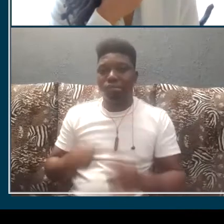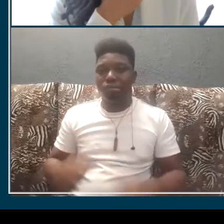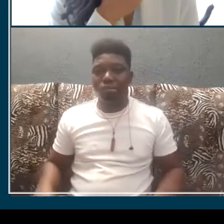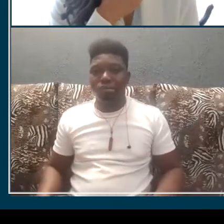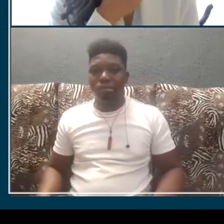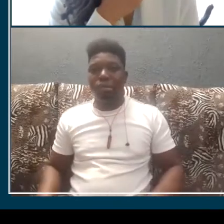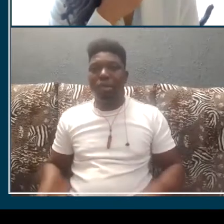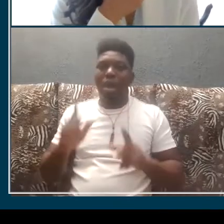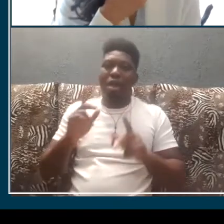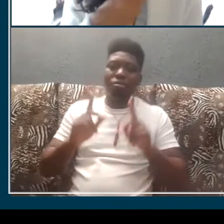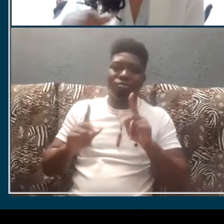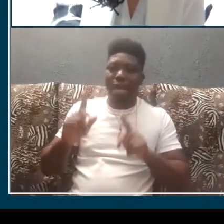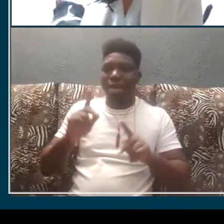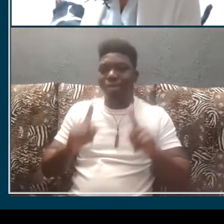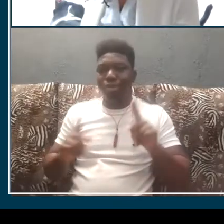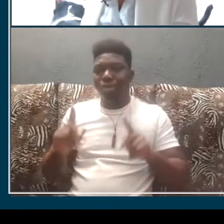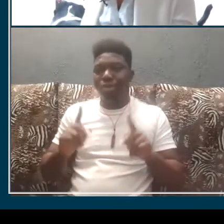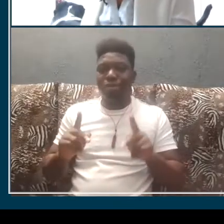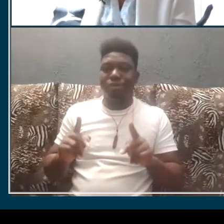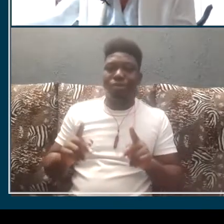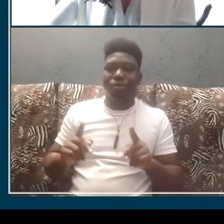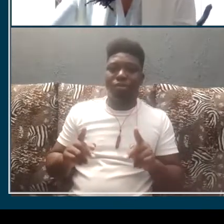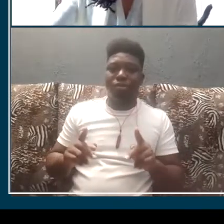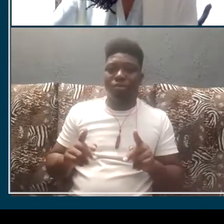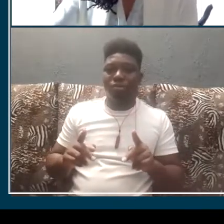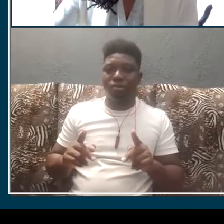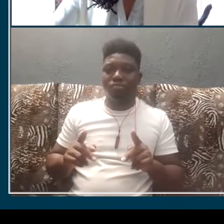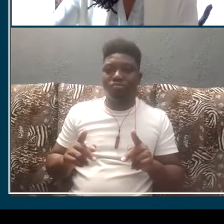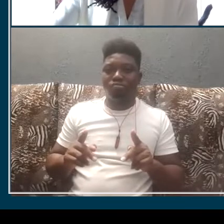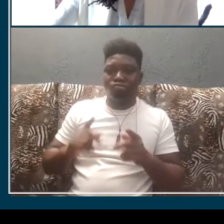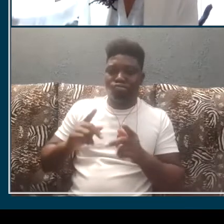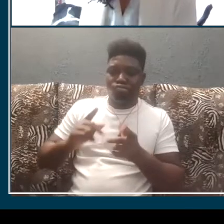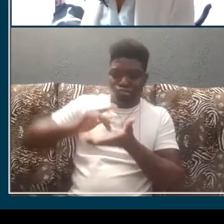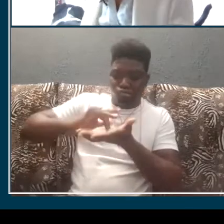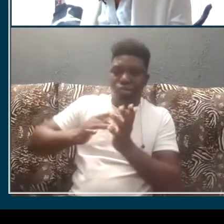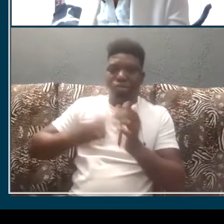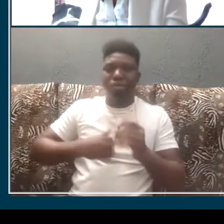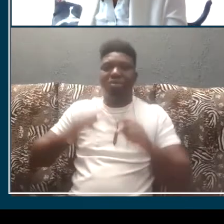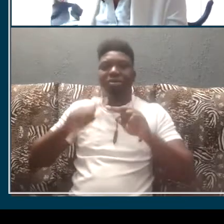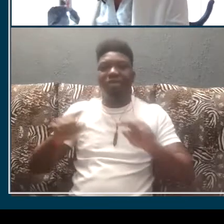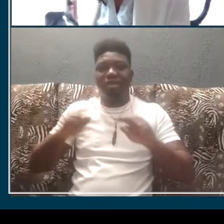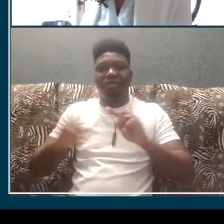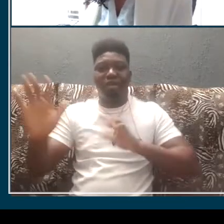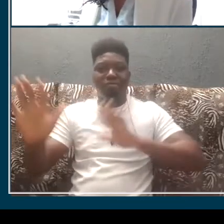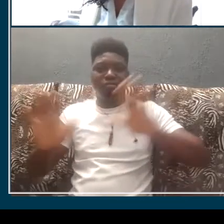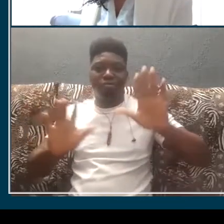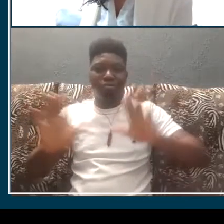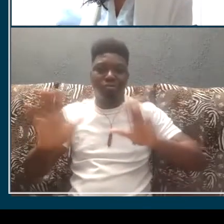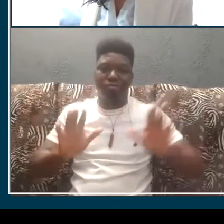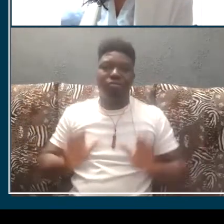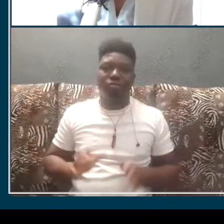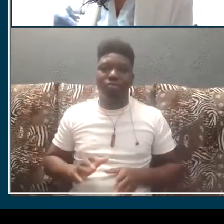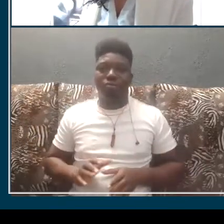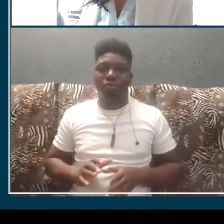people treat me differently, but it's kind of difficult for me to separate